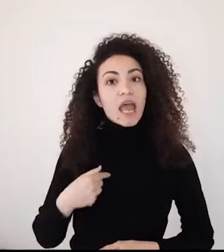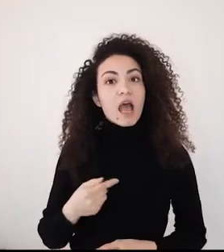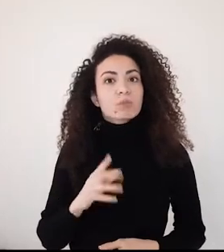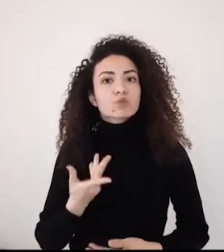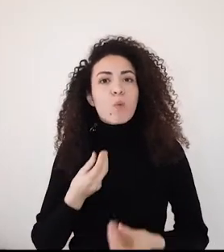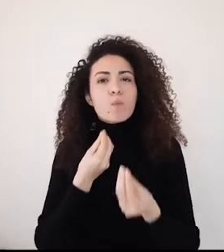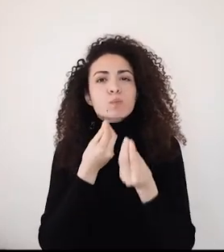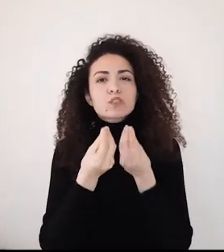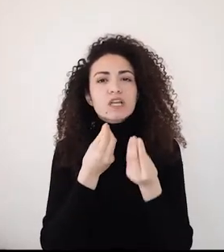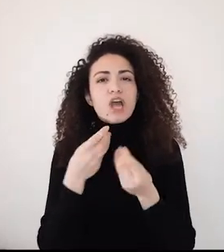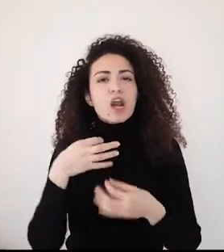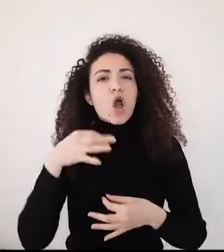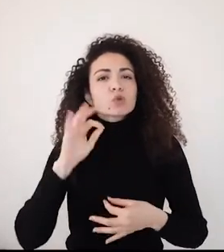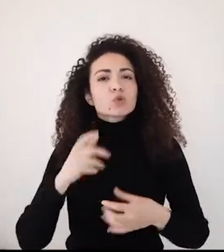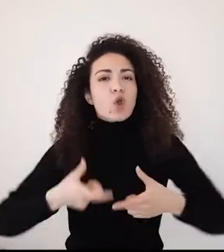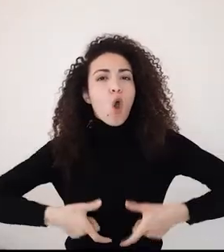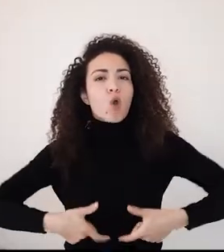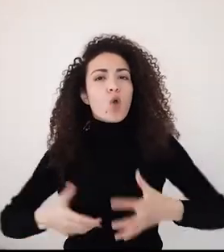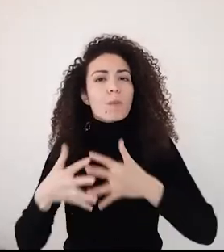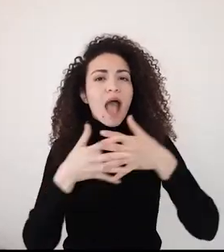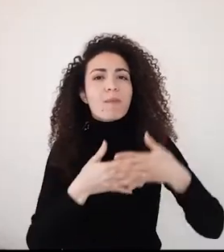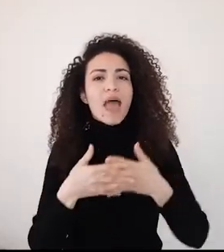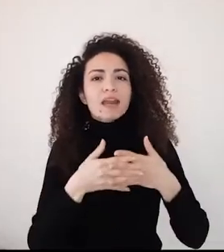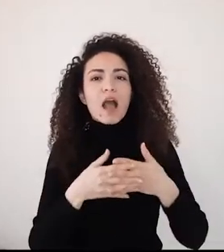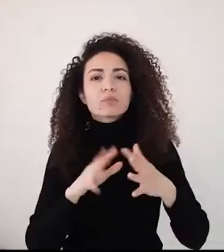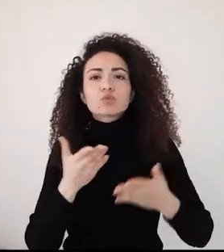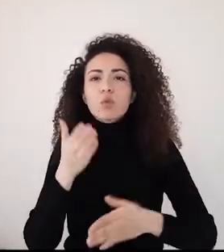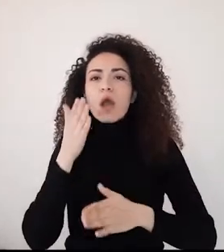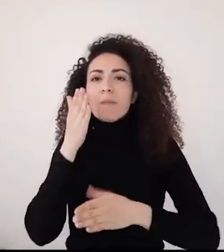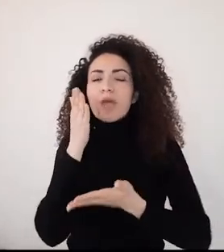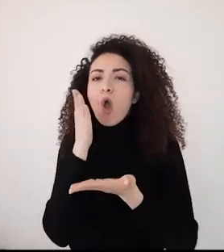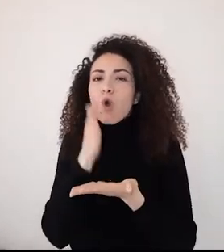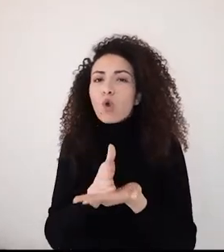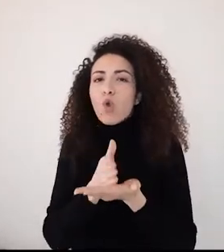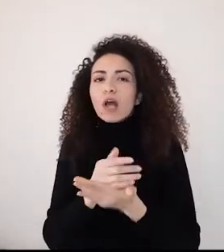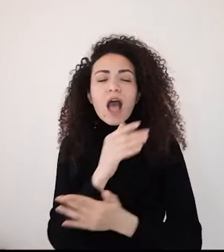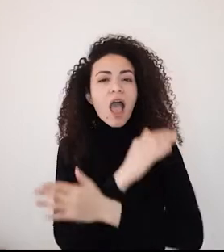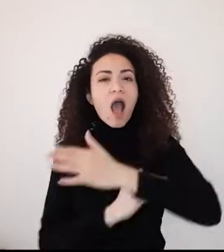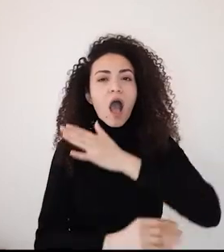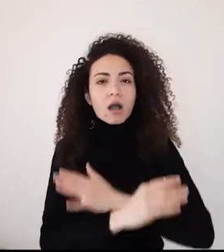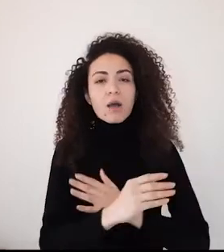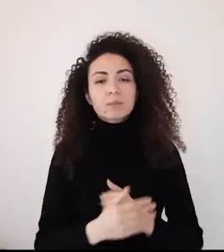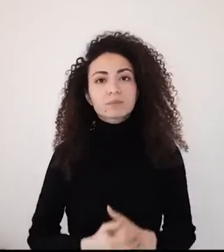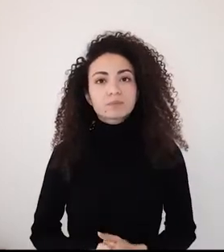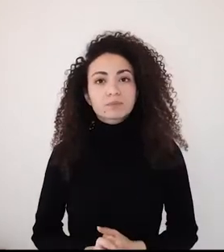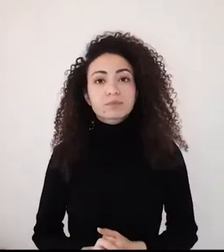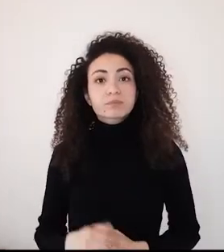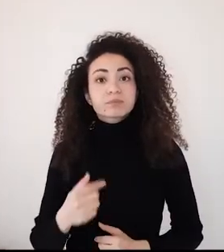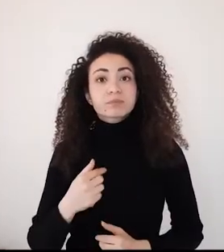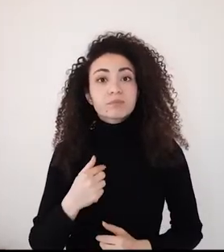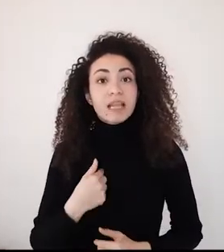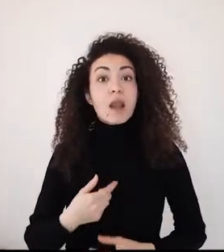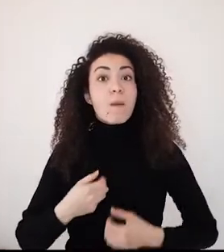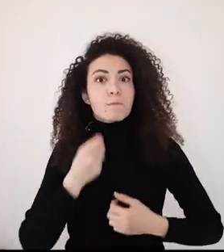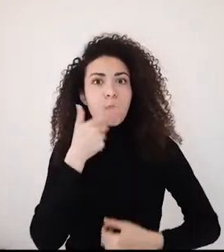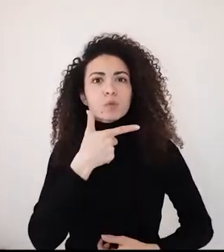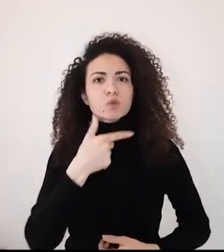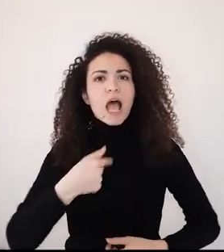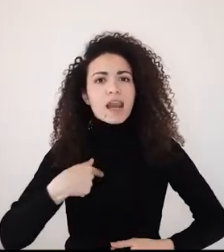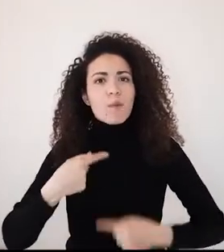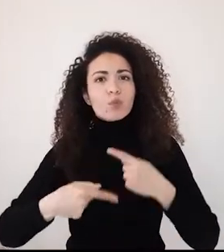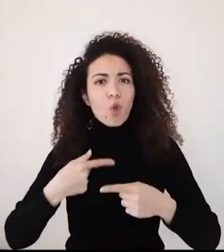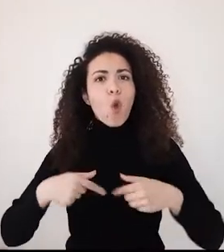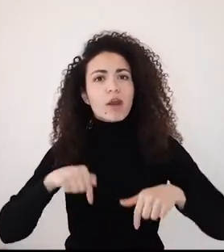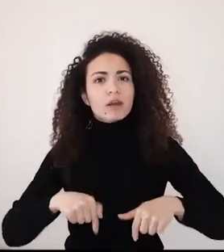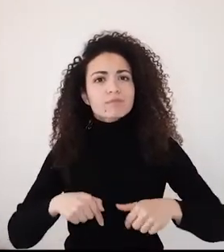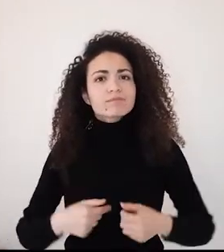government. I am honored to be serving in this critical role where we are committed to advancing the rights of persons with disabilities